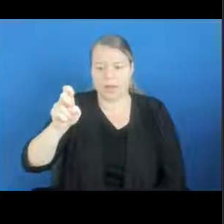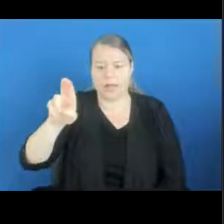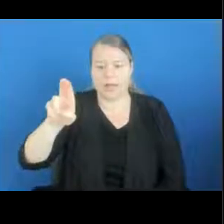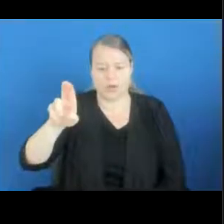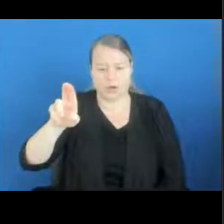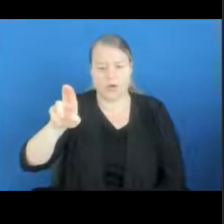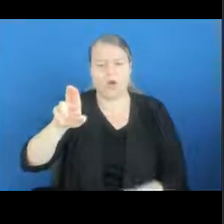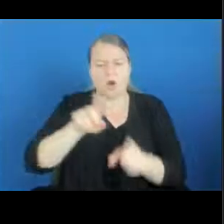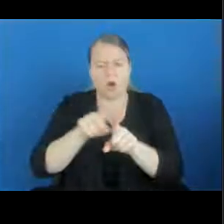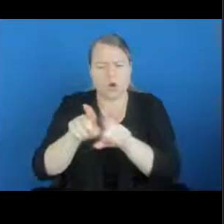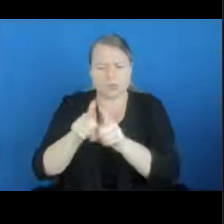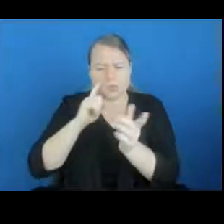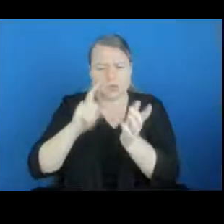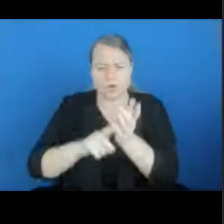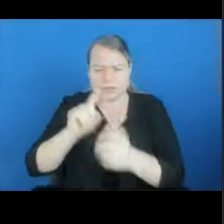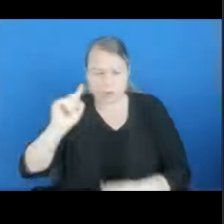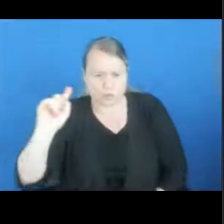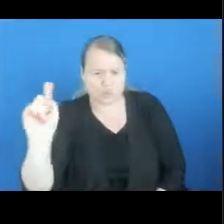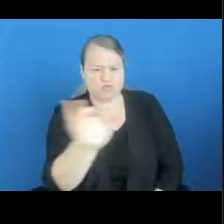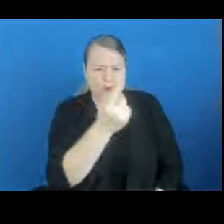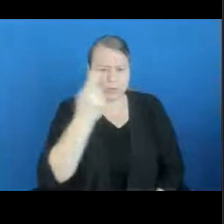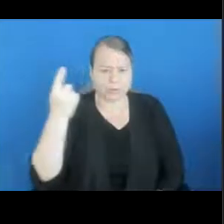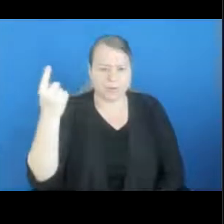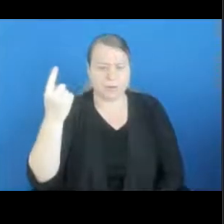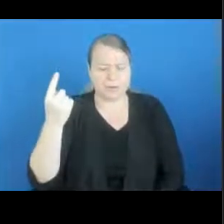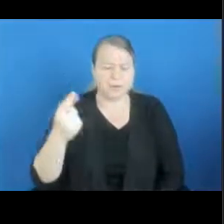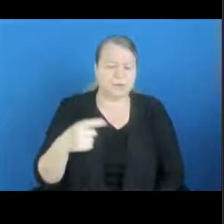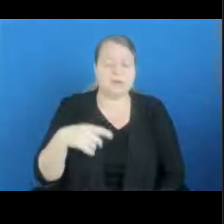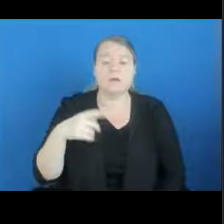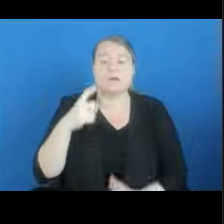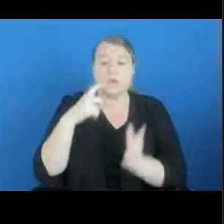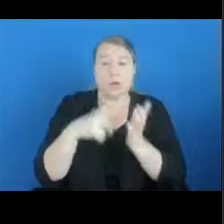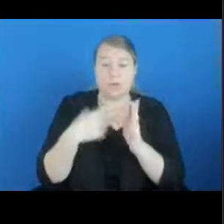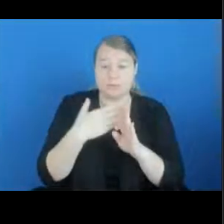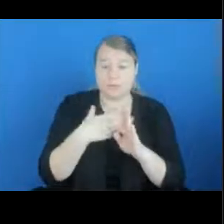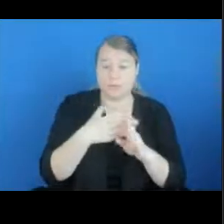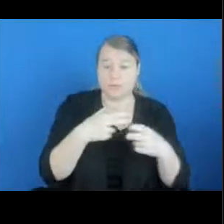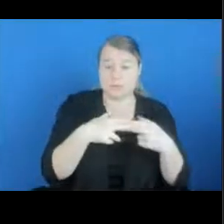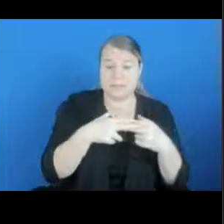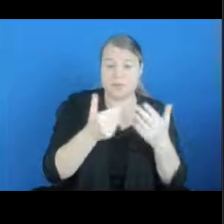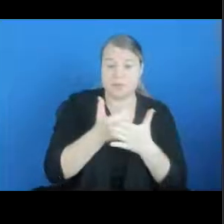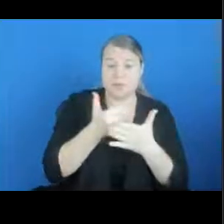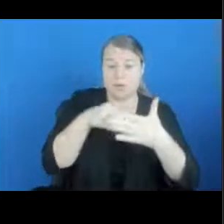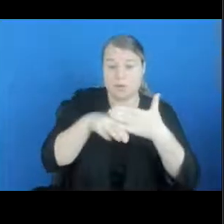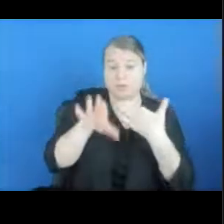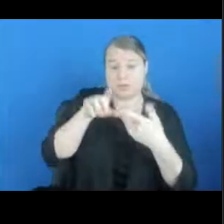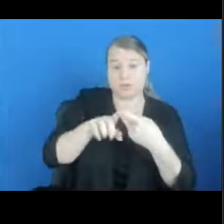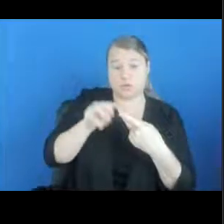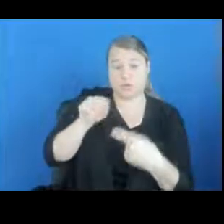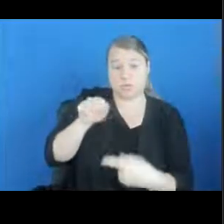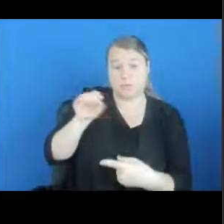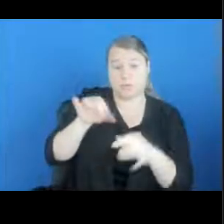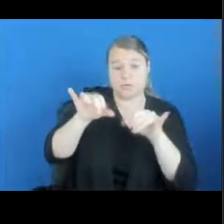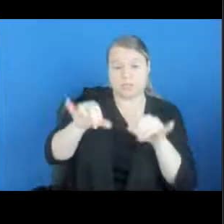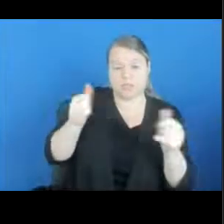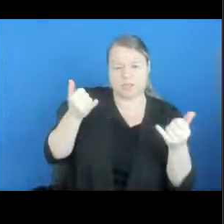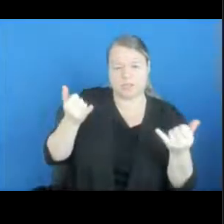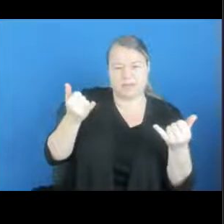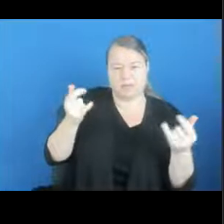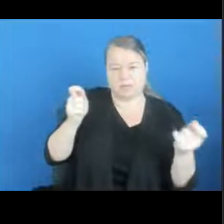changes in circulation around the station. As noted on the previous slide, the new entrance to the metro station site has been reconfigured with a jug